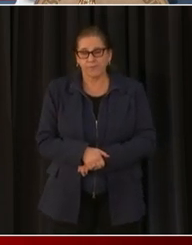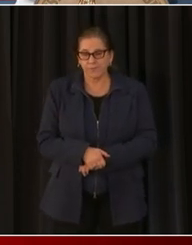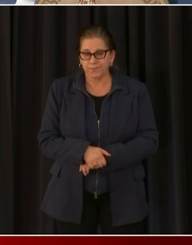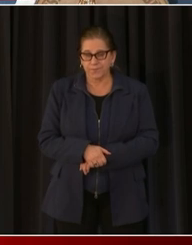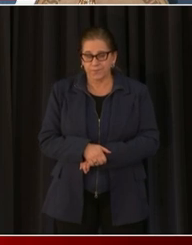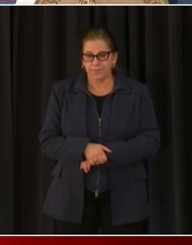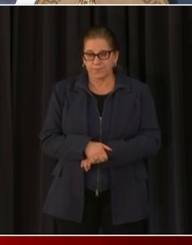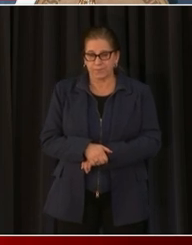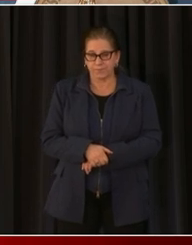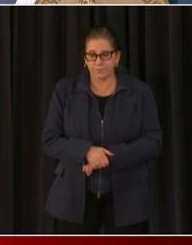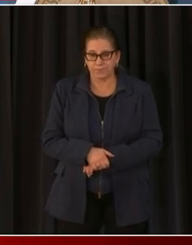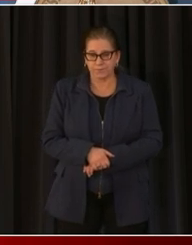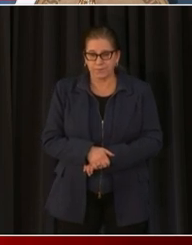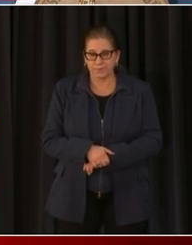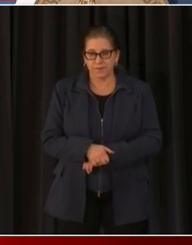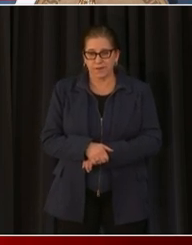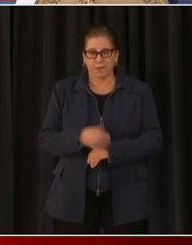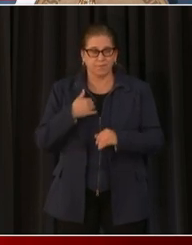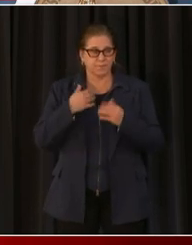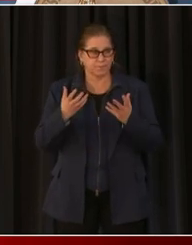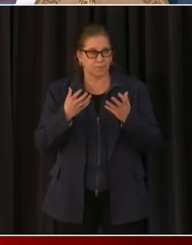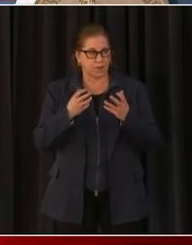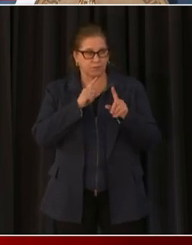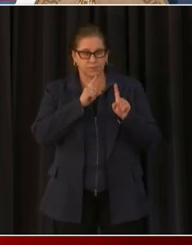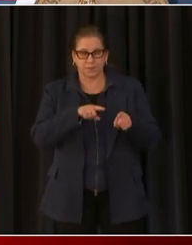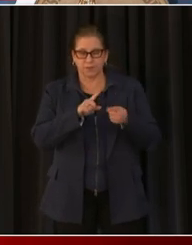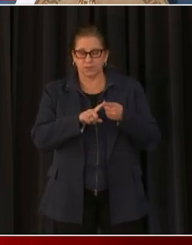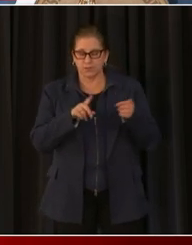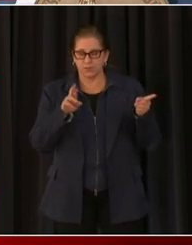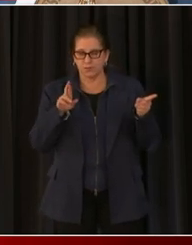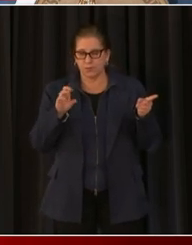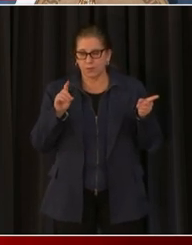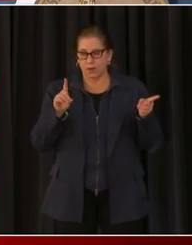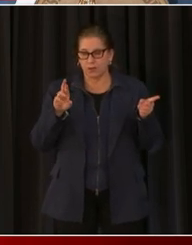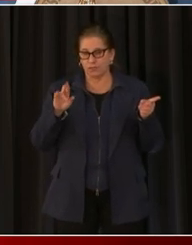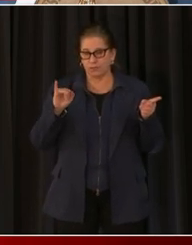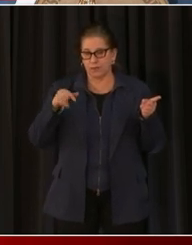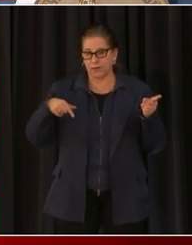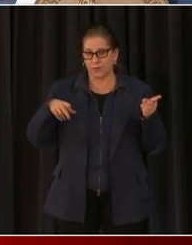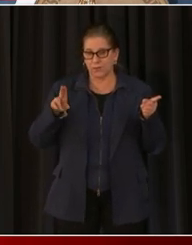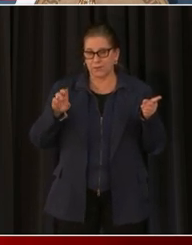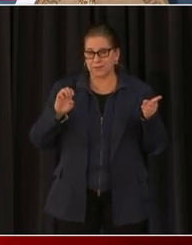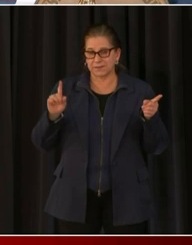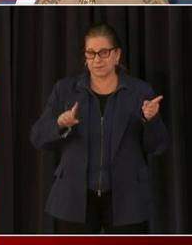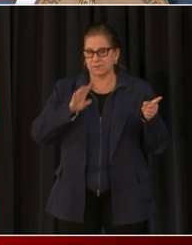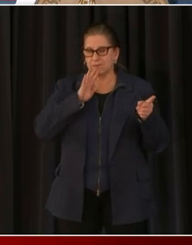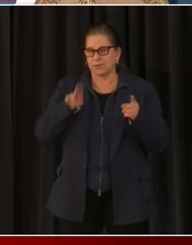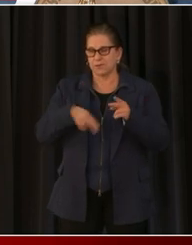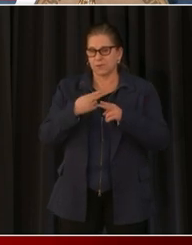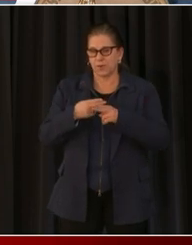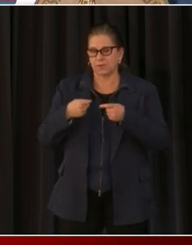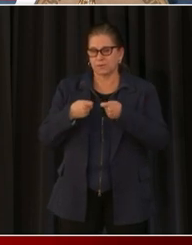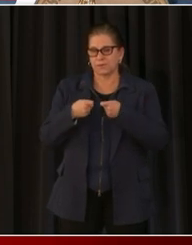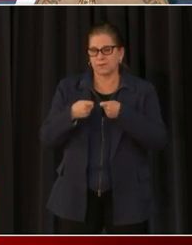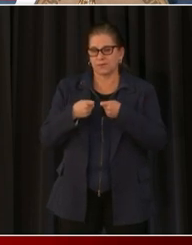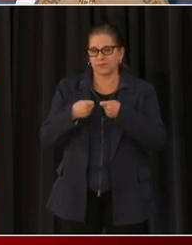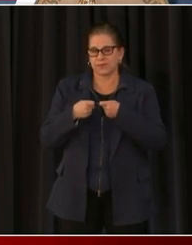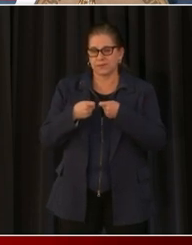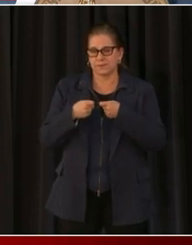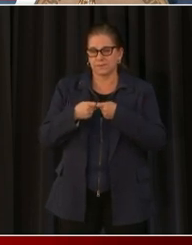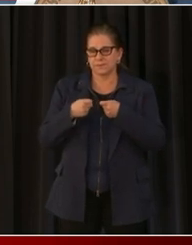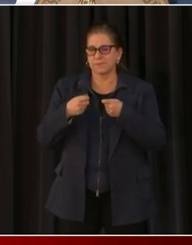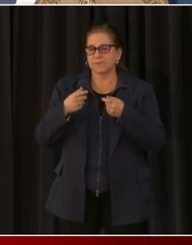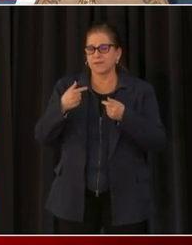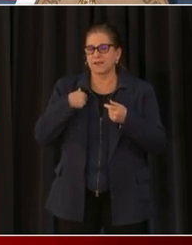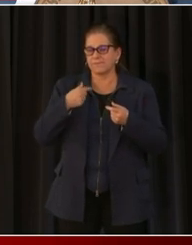Chris just to take one moment to talk about how our electric grid is different. And